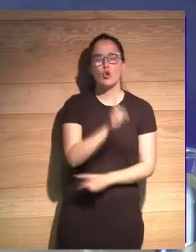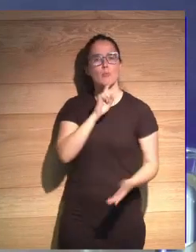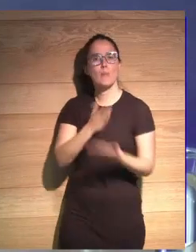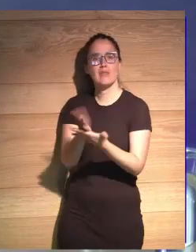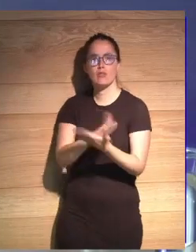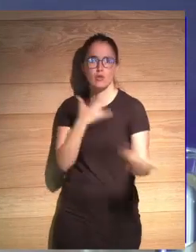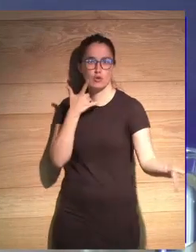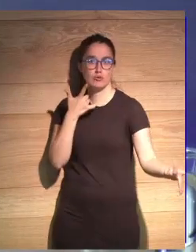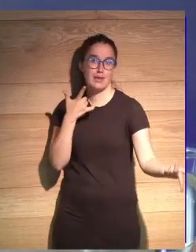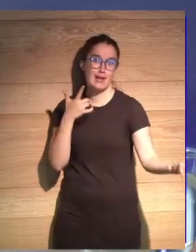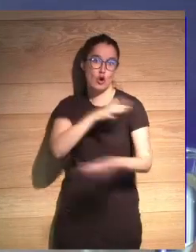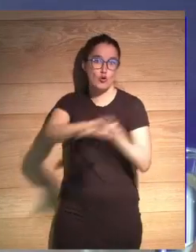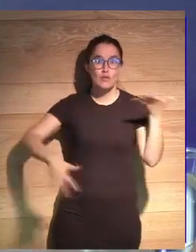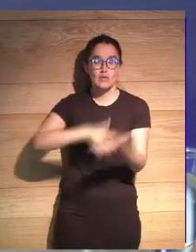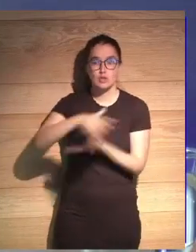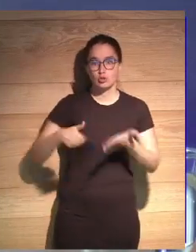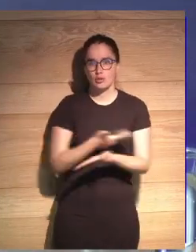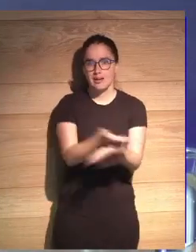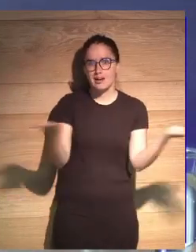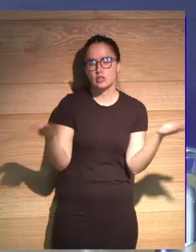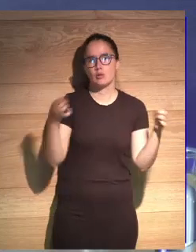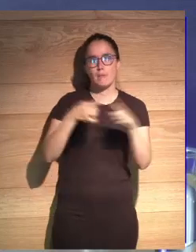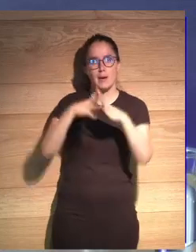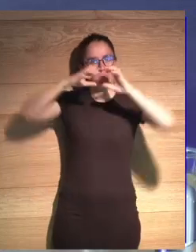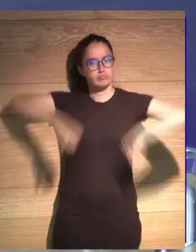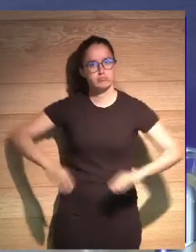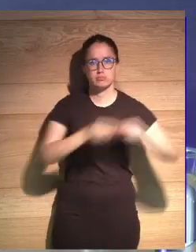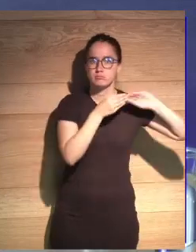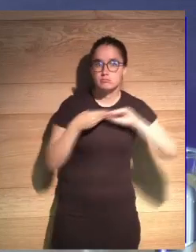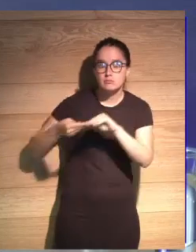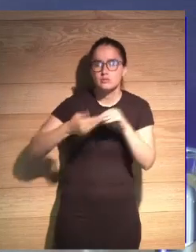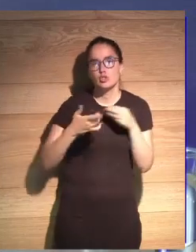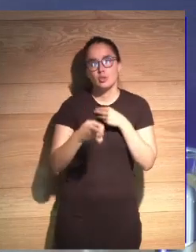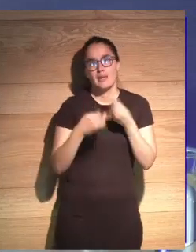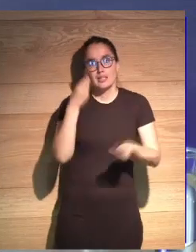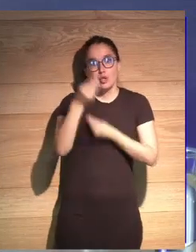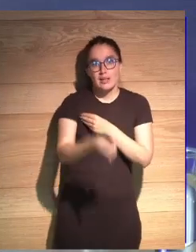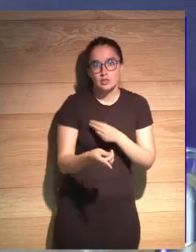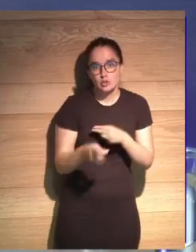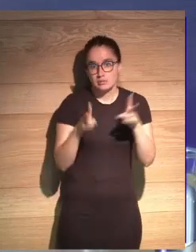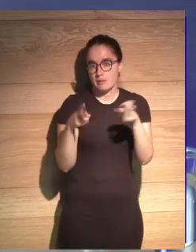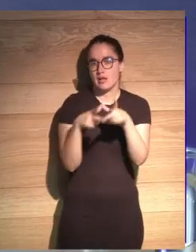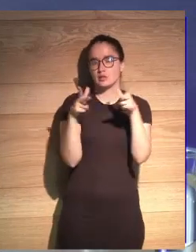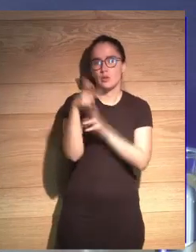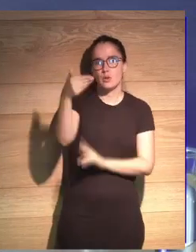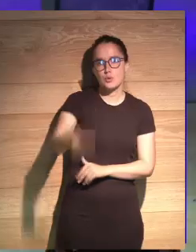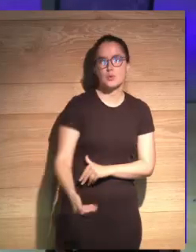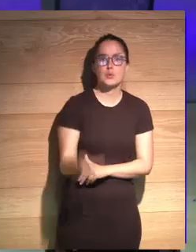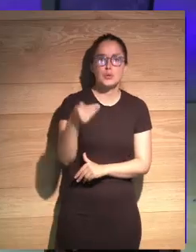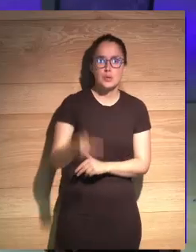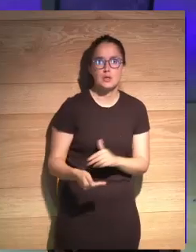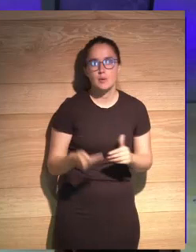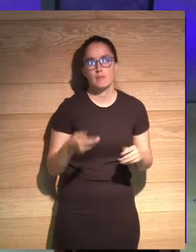expressing one's mind, and also having the ability to mediate in conflicts with others to find some common